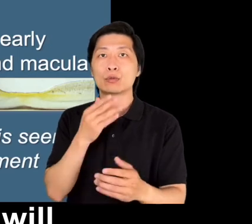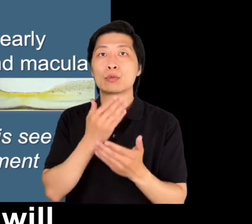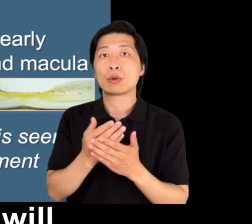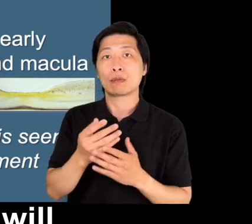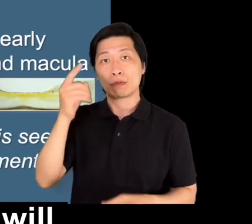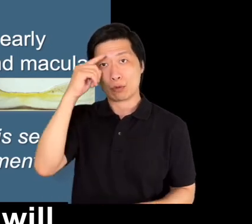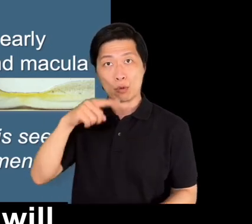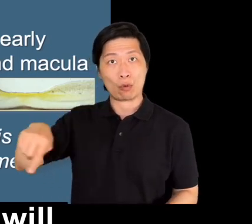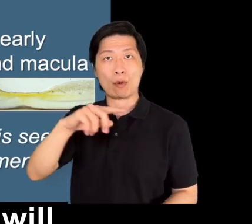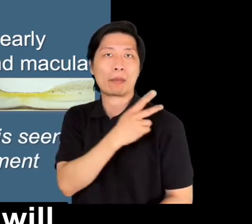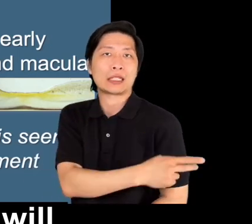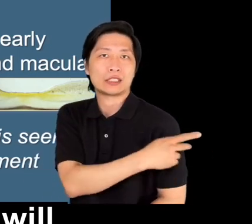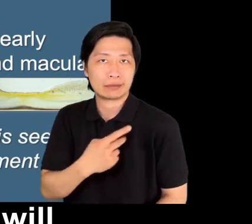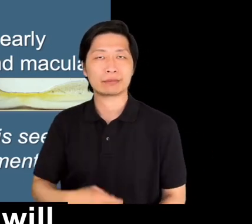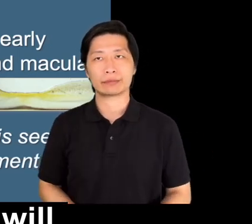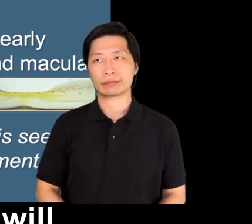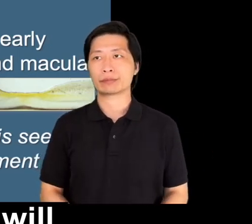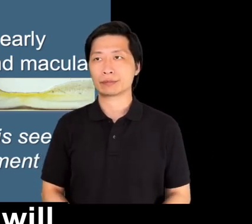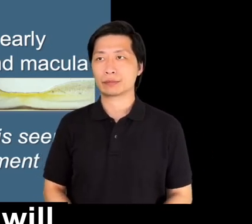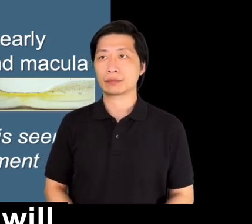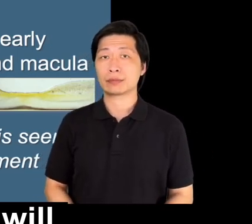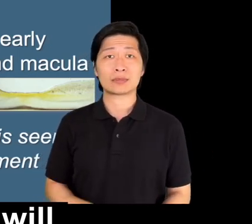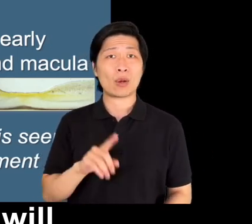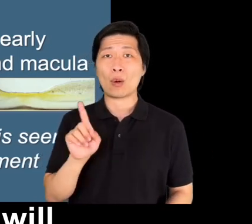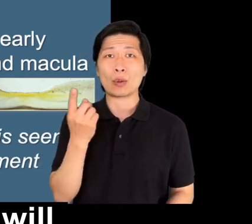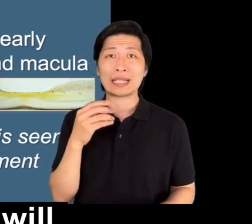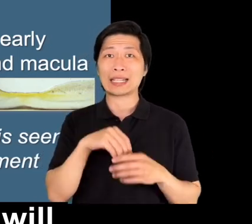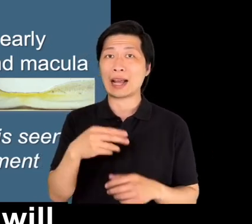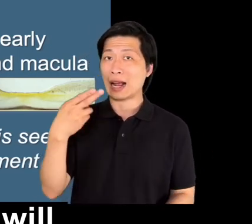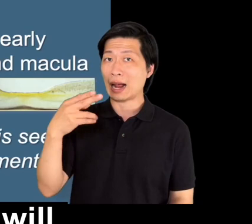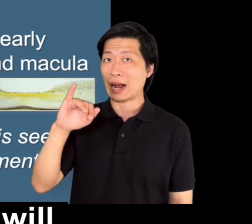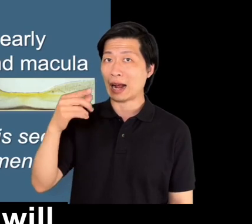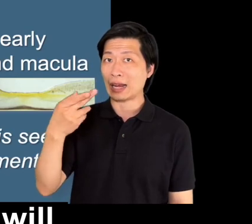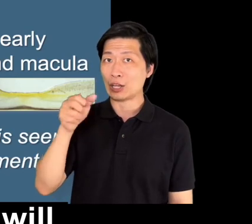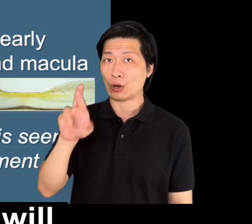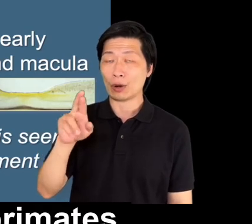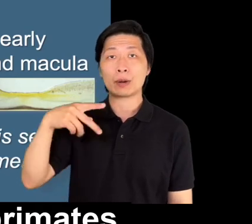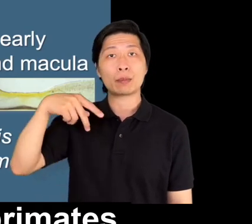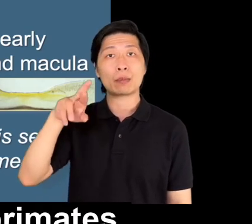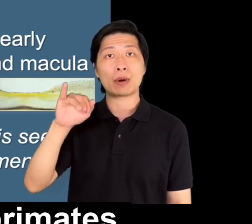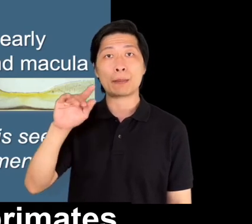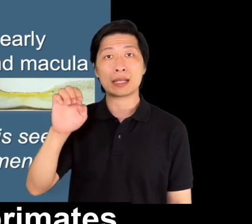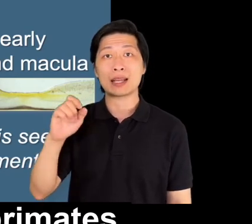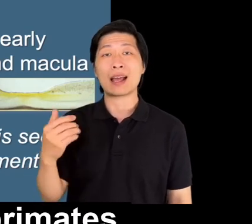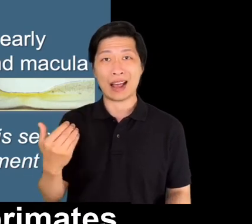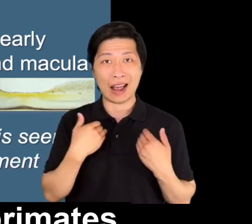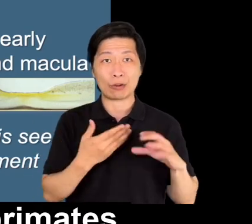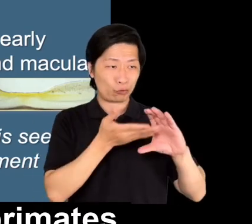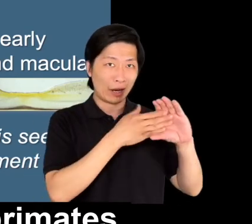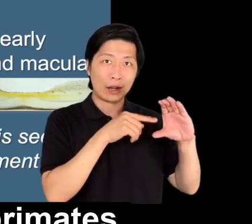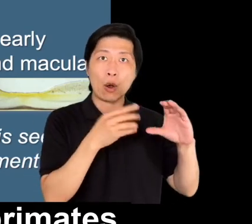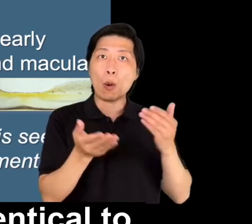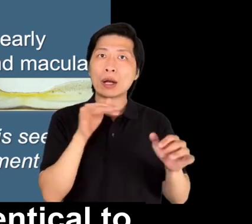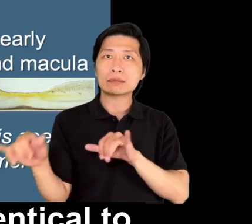to patients. It's only higher primates that have retinas that are nearly identical to ours with a